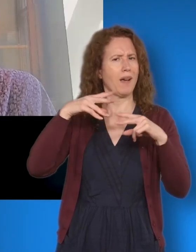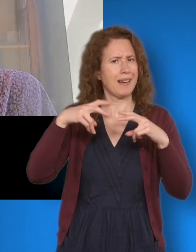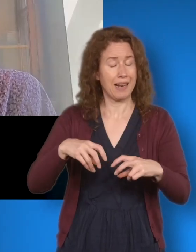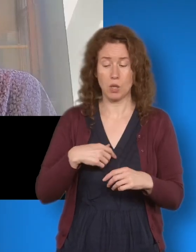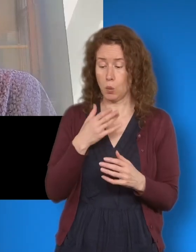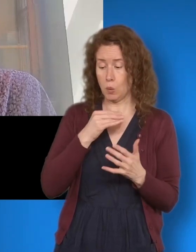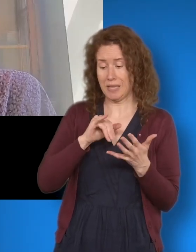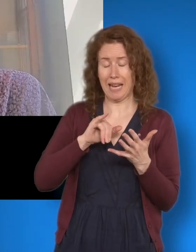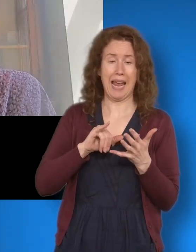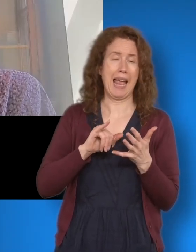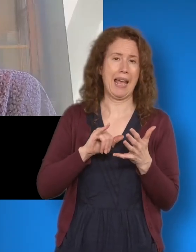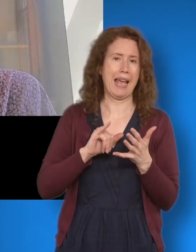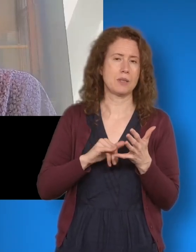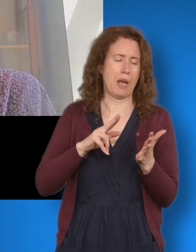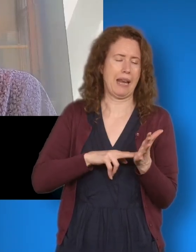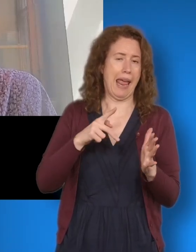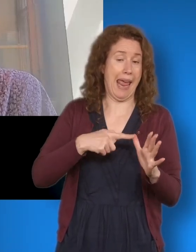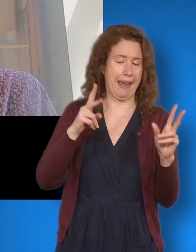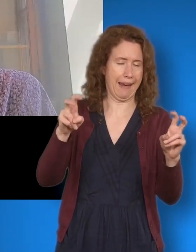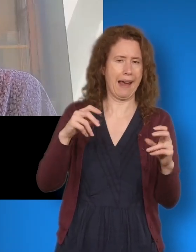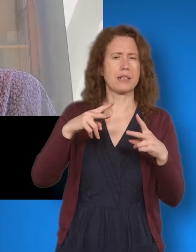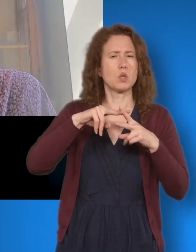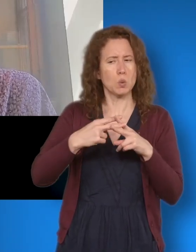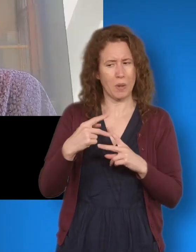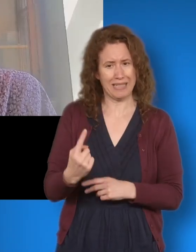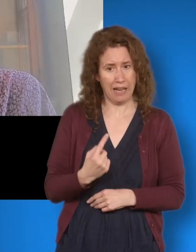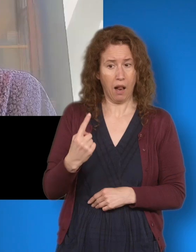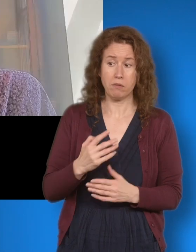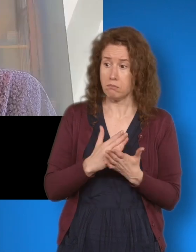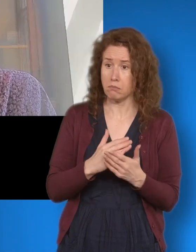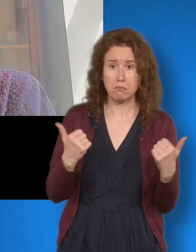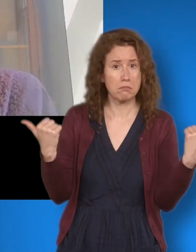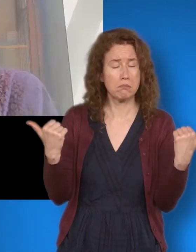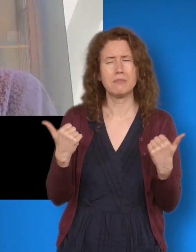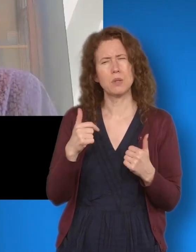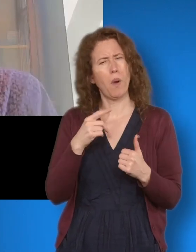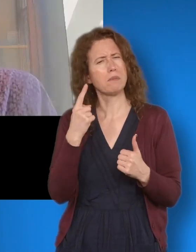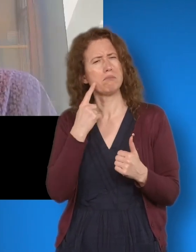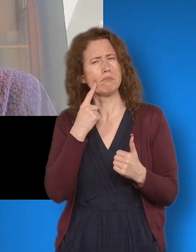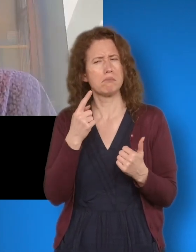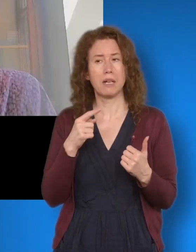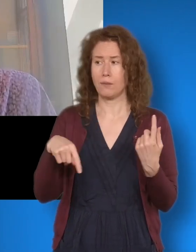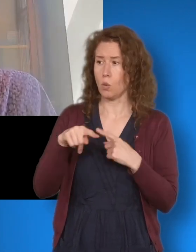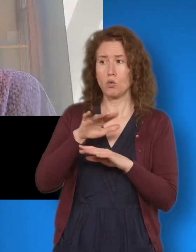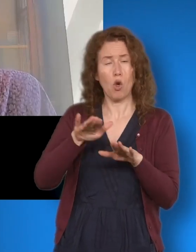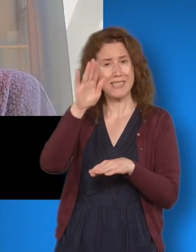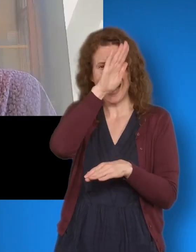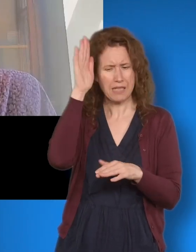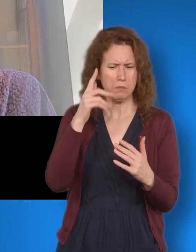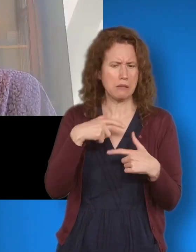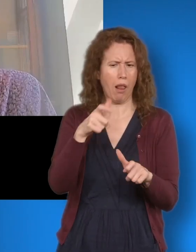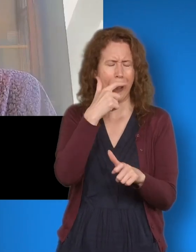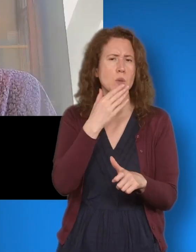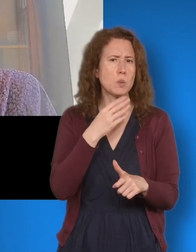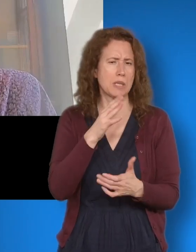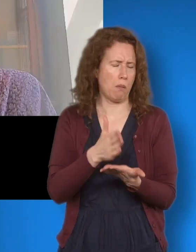Using SNA as a tool specifically can be quite user-friendly for people who are not academics. So